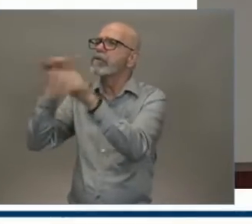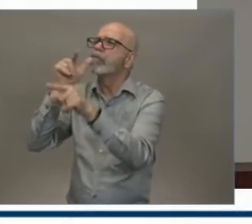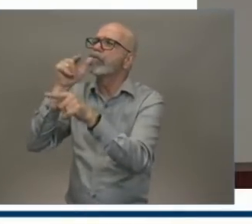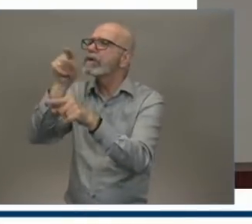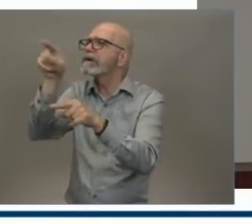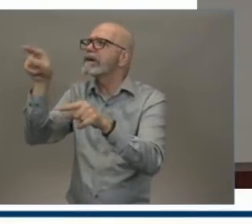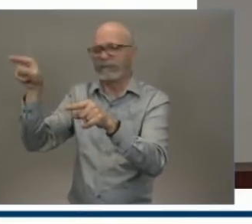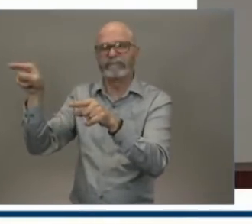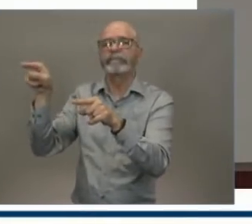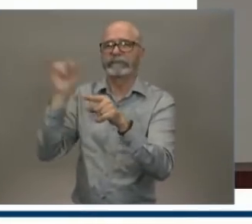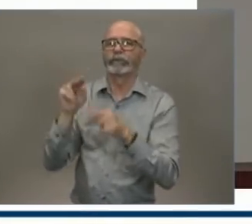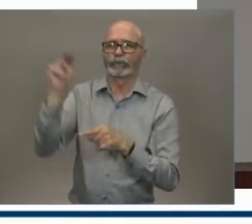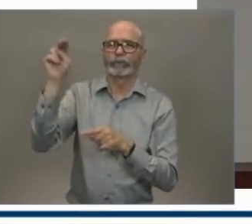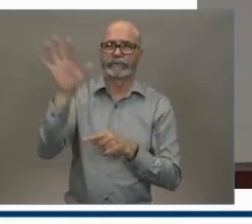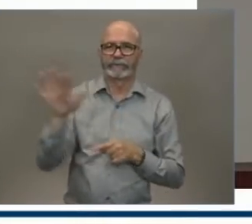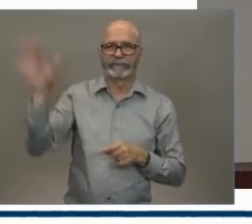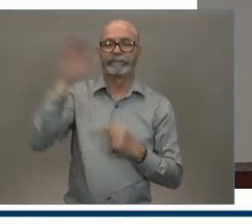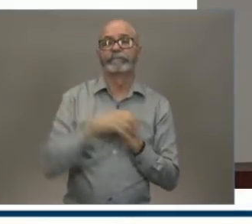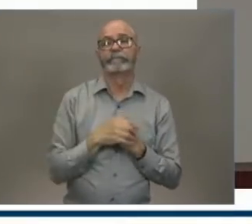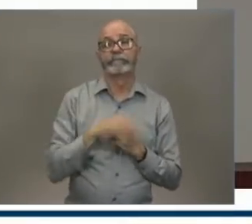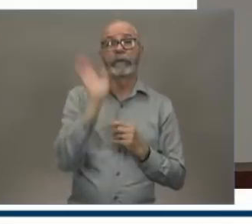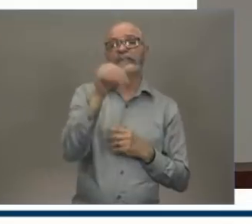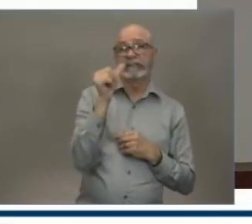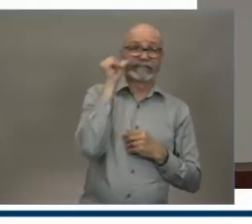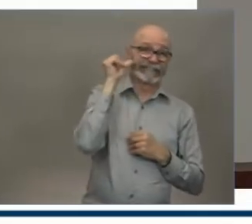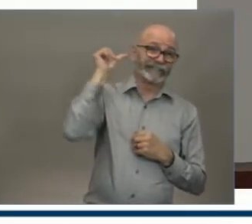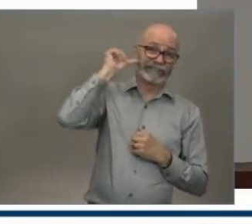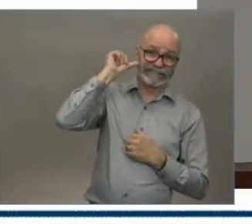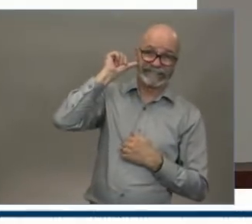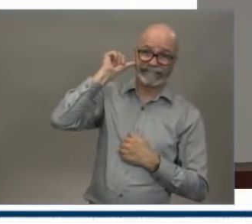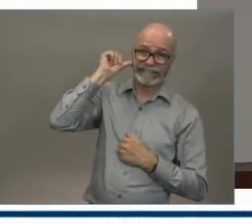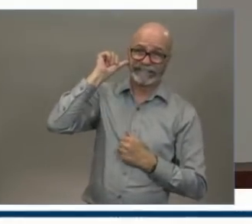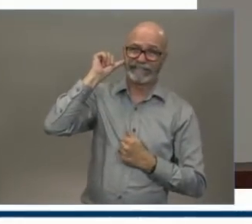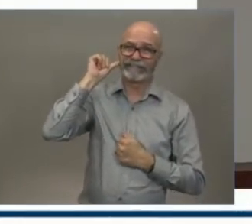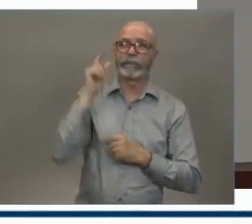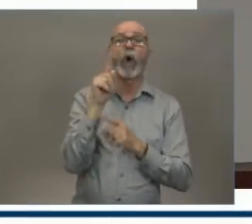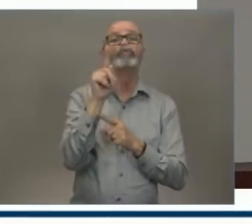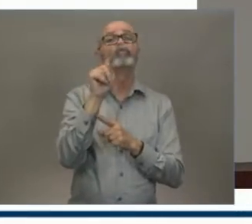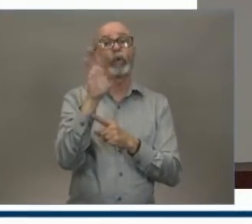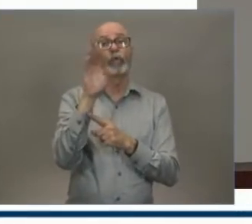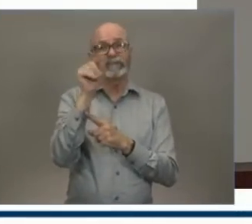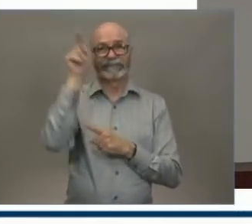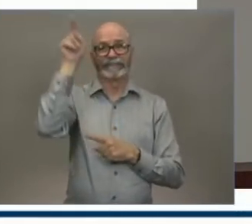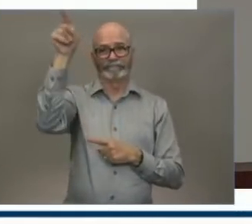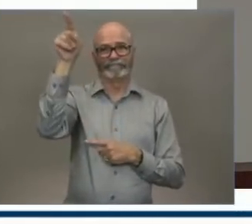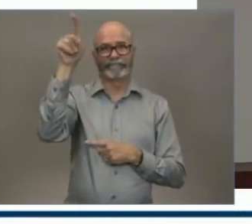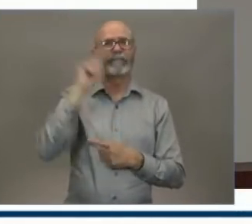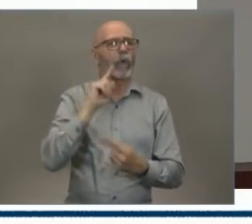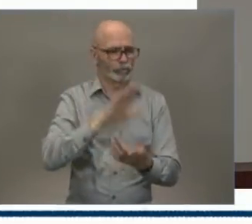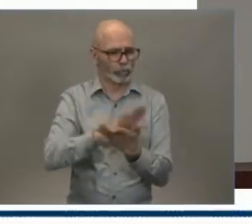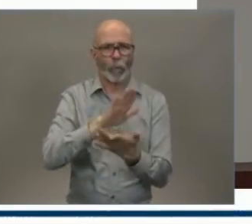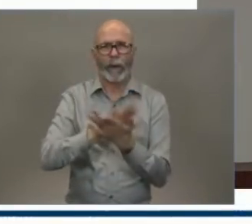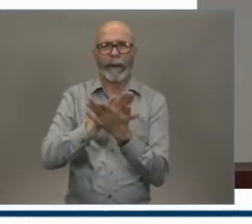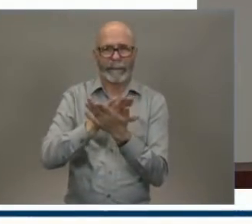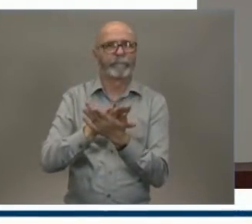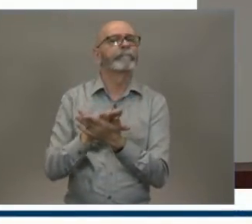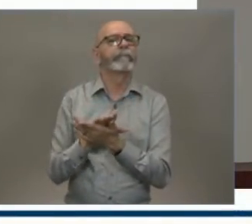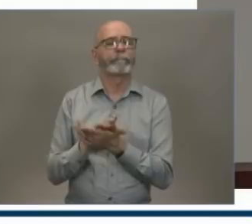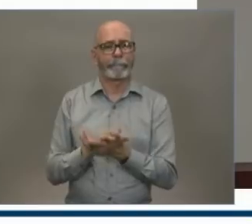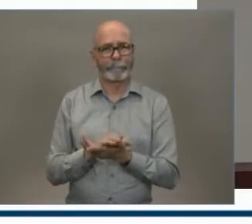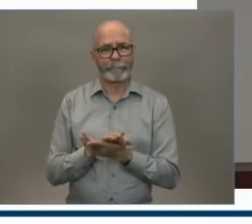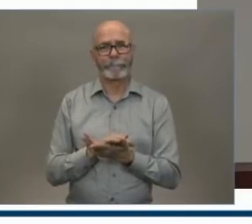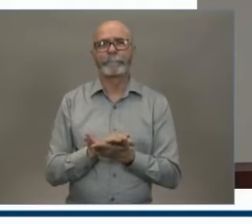reported yesterday was connected to a call at Acadienne de Truro. That came in after yesterday's cutoff for